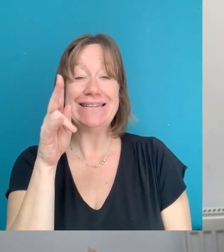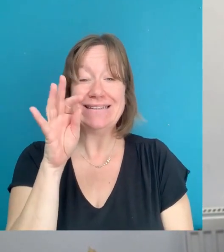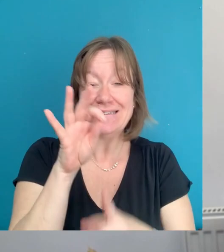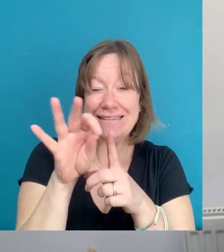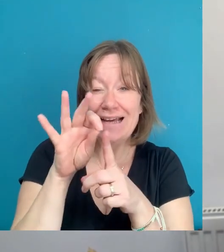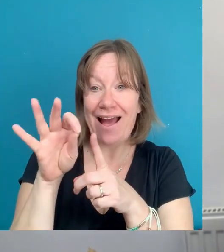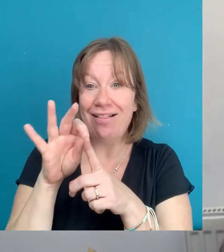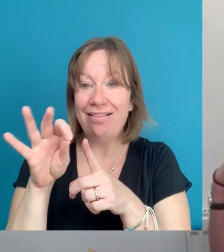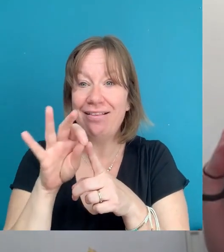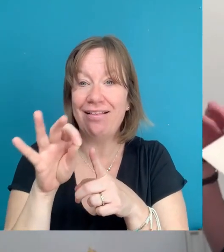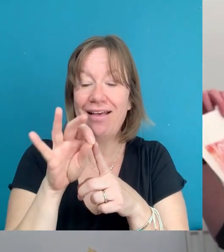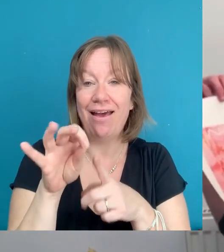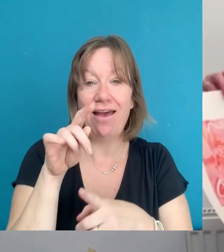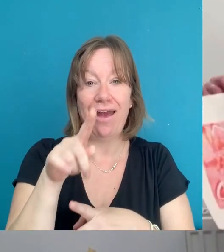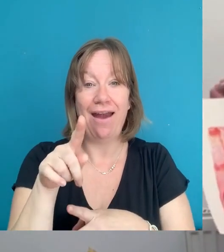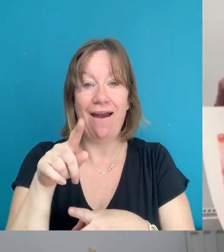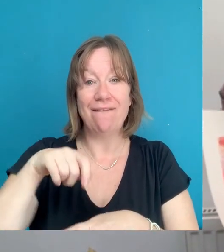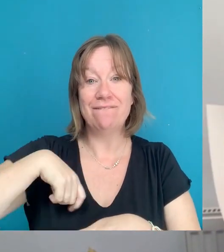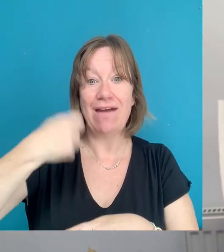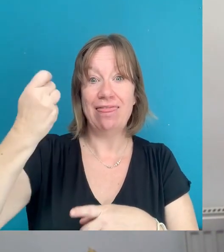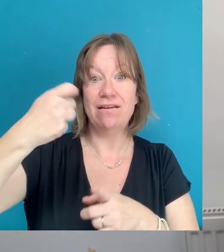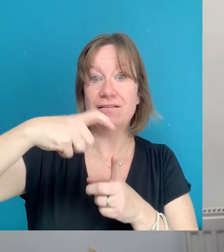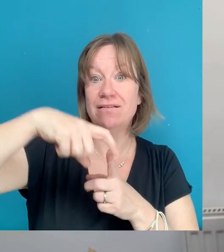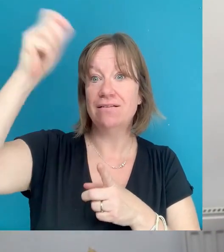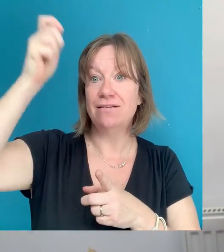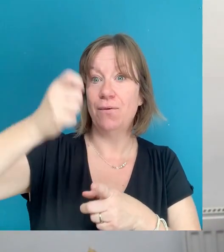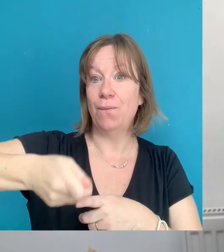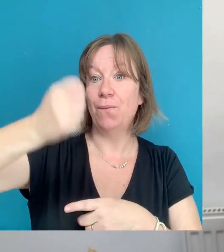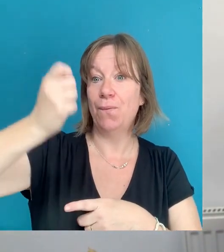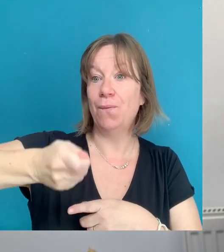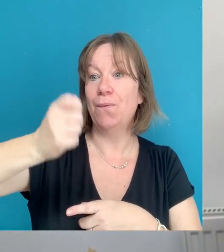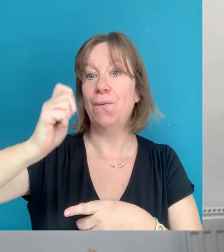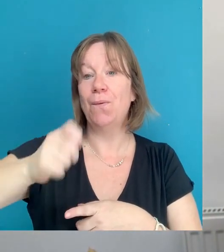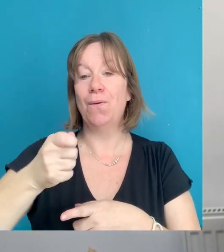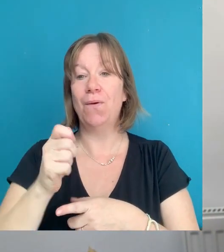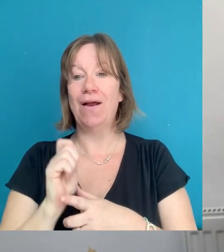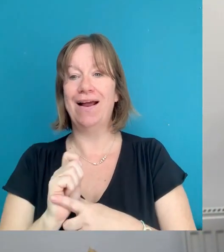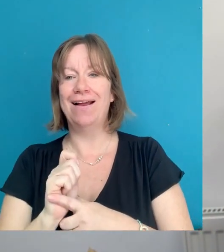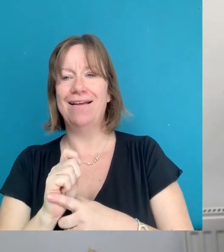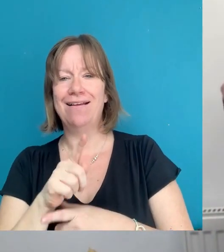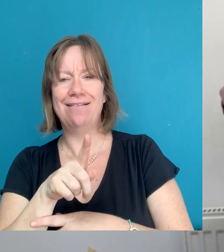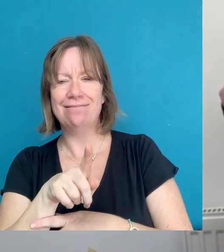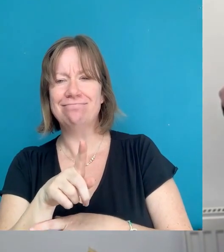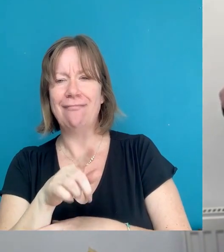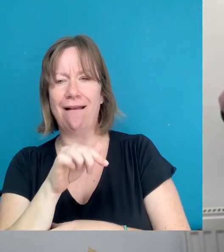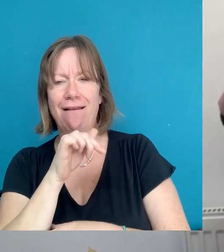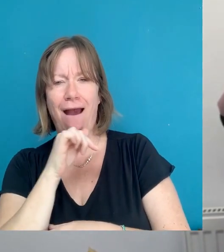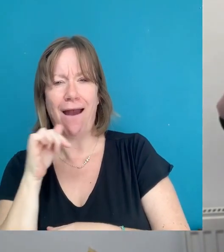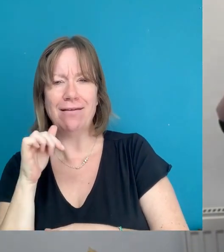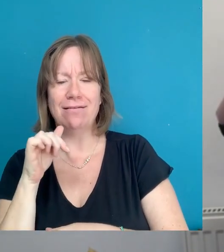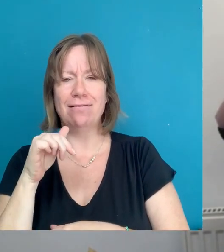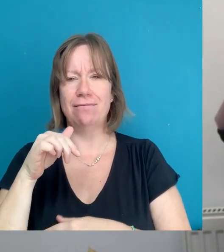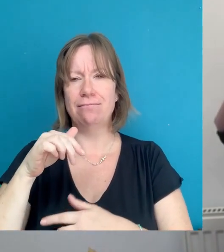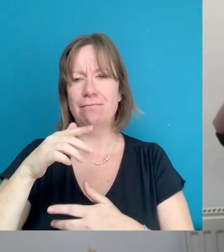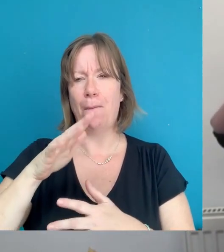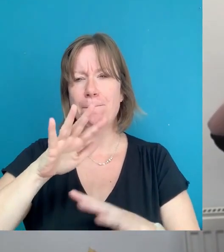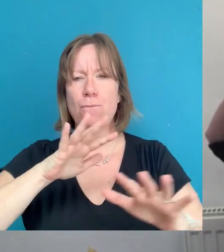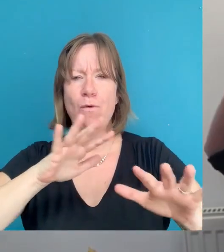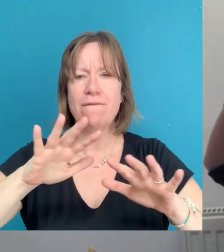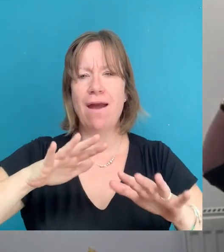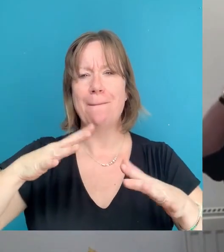You can see the details here of the feathers, but it's given us kind of a